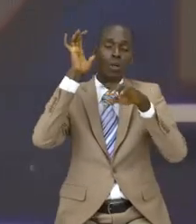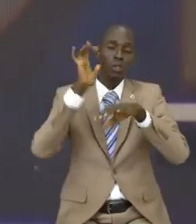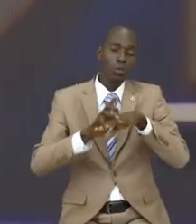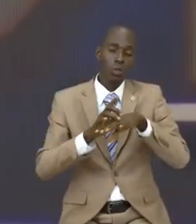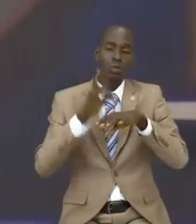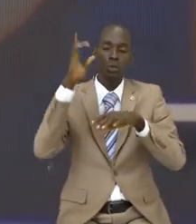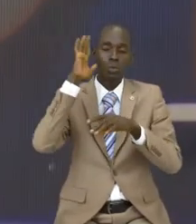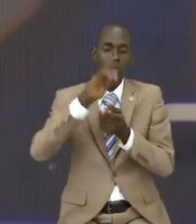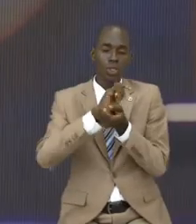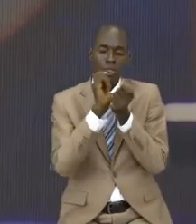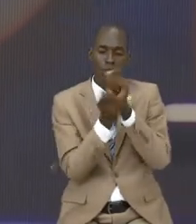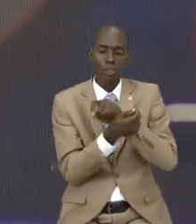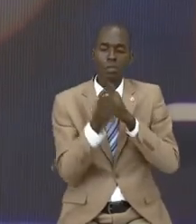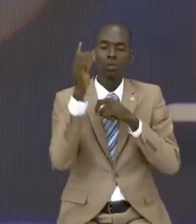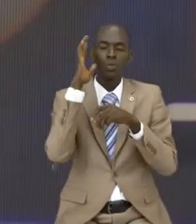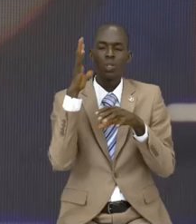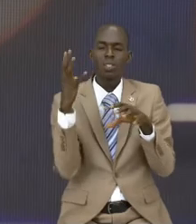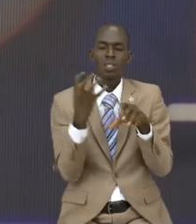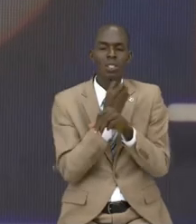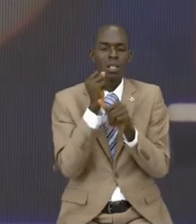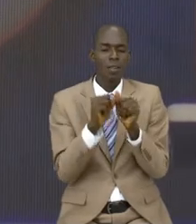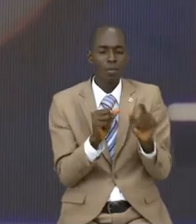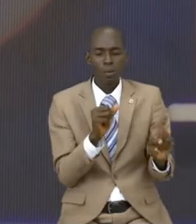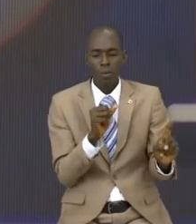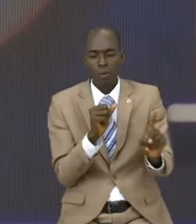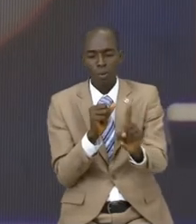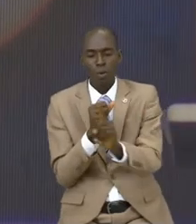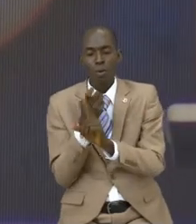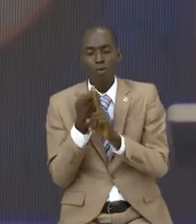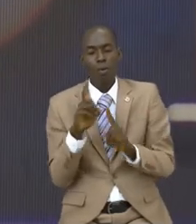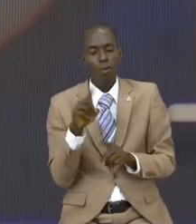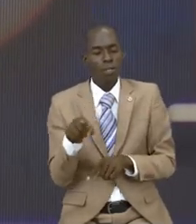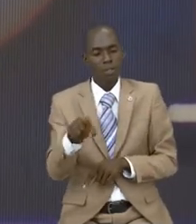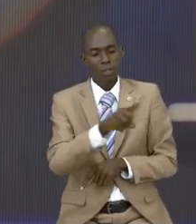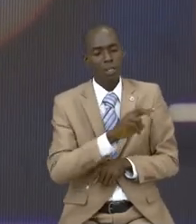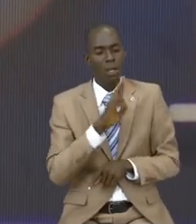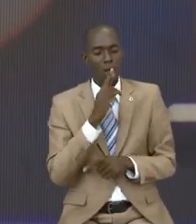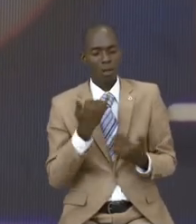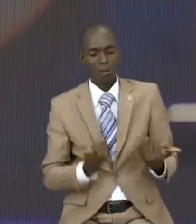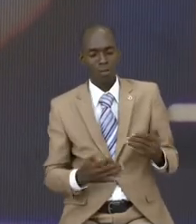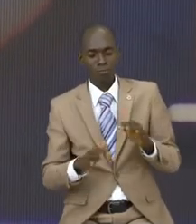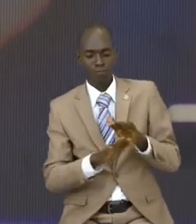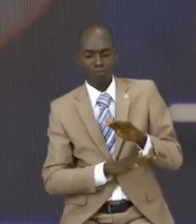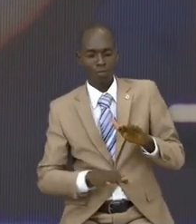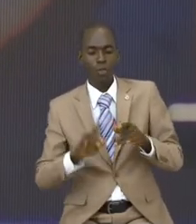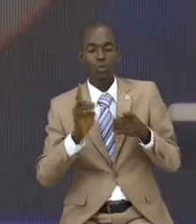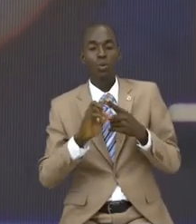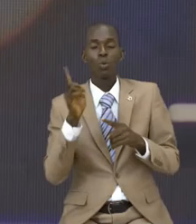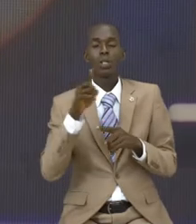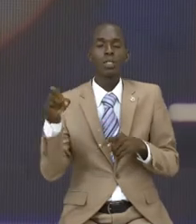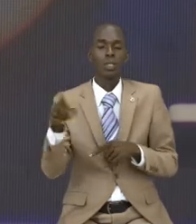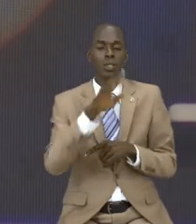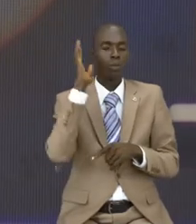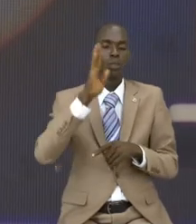transform, you take everyone from where they are to where they will be.